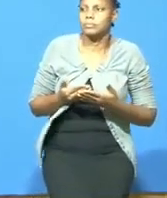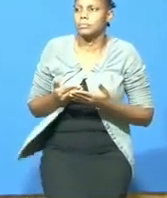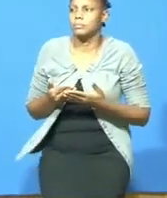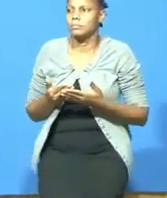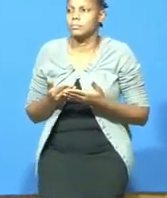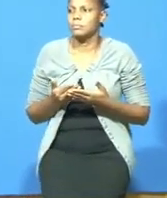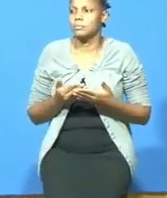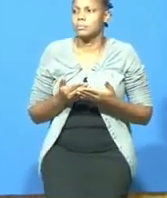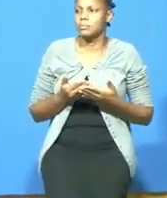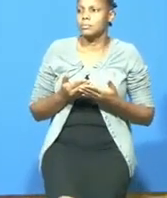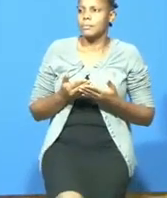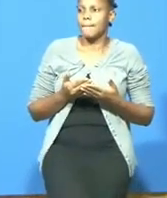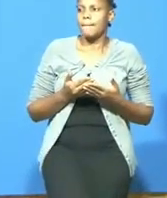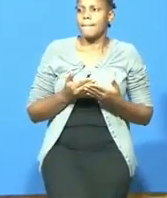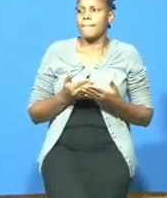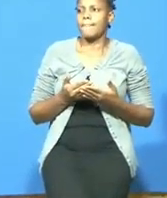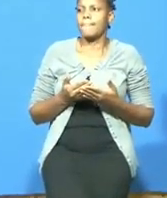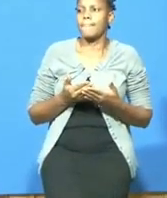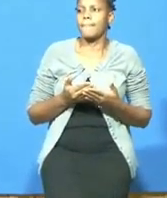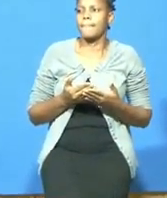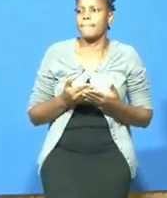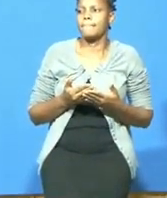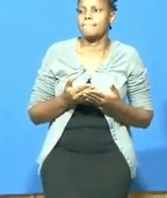And there is one